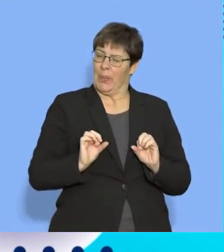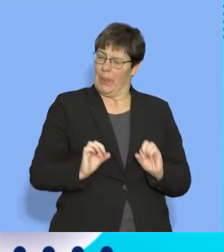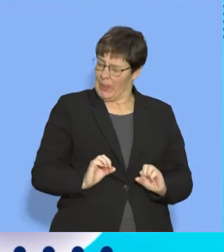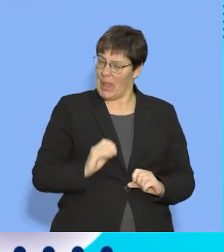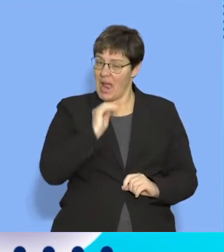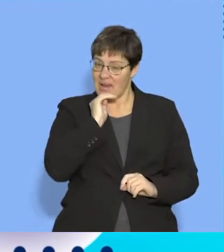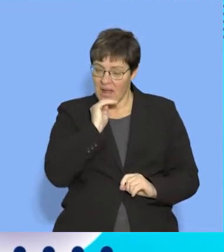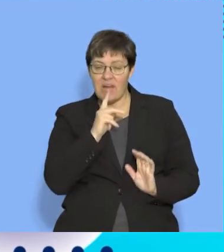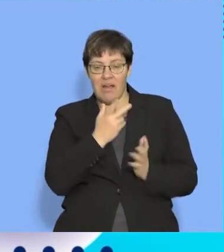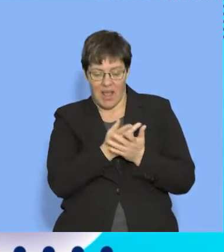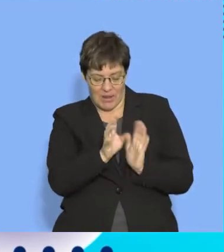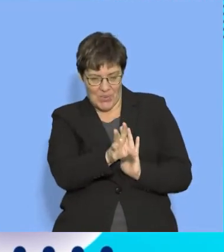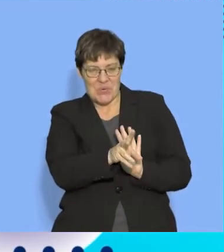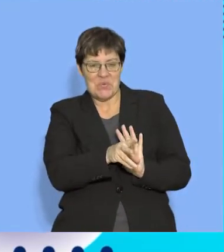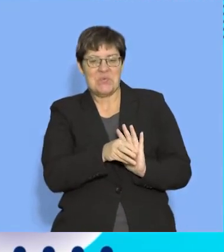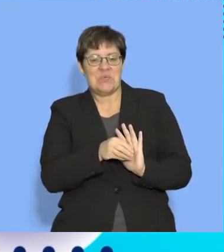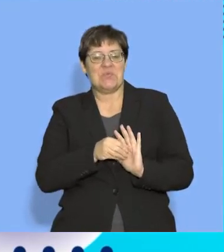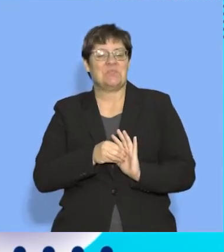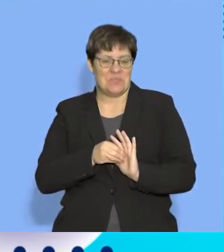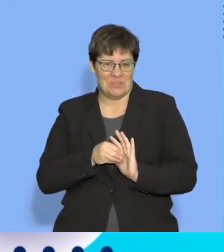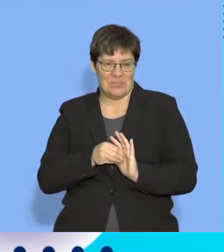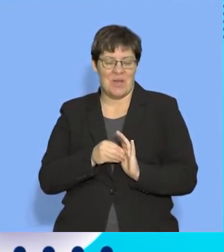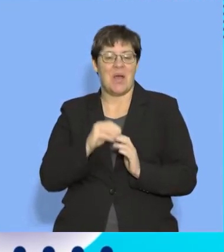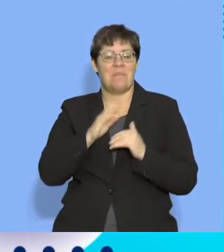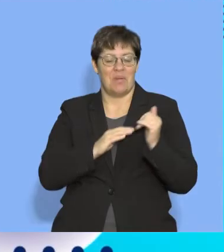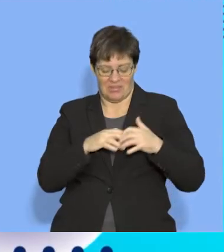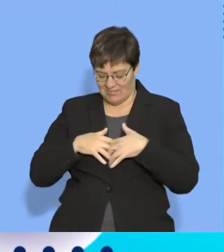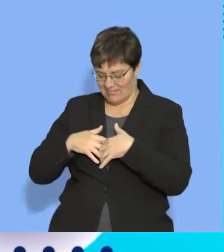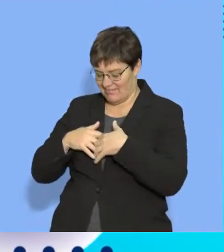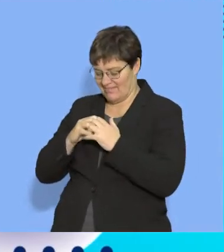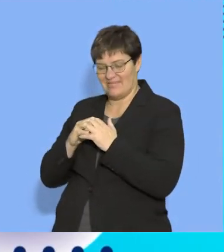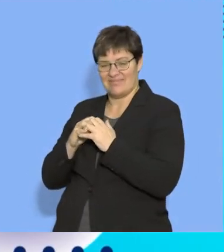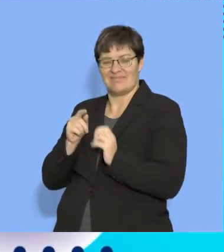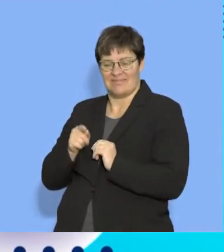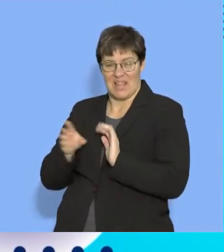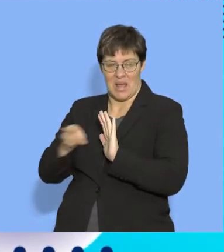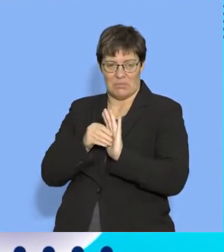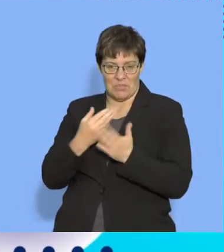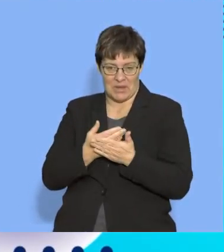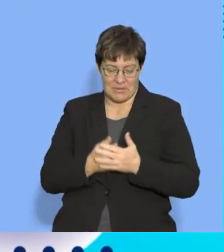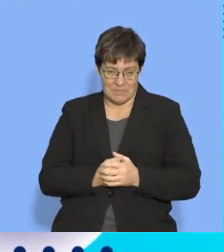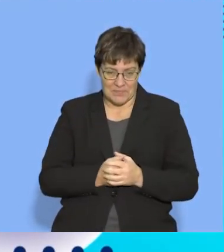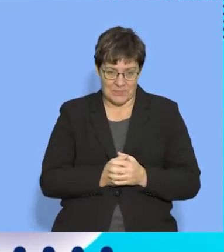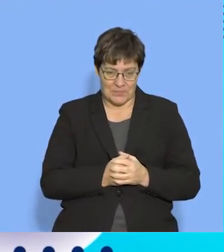smaller molecules till they are the smallest building blocks that can be easily absorbed.